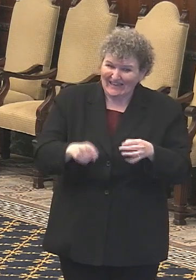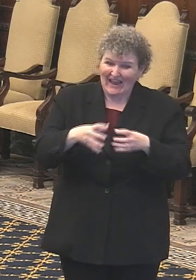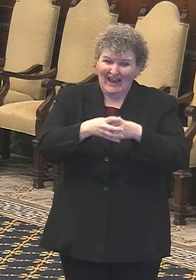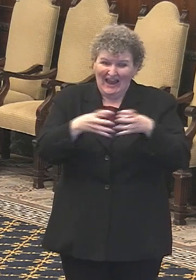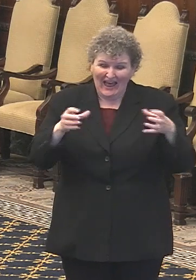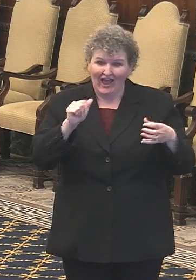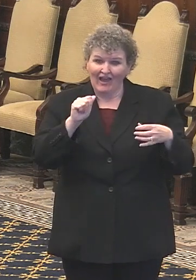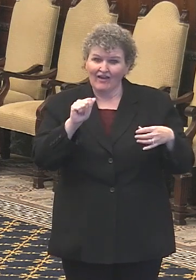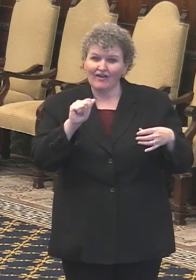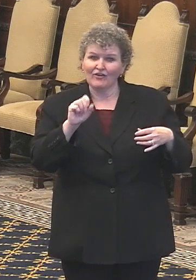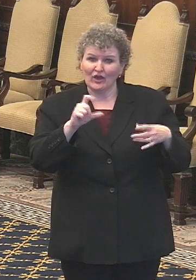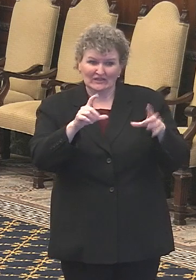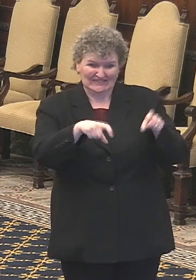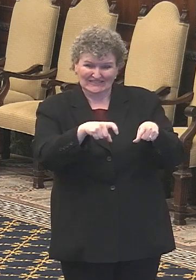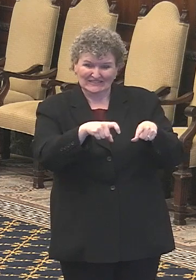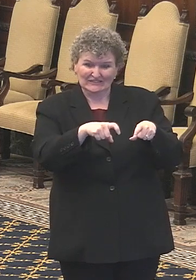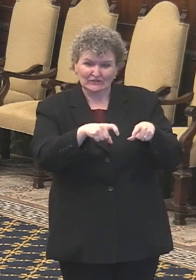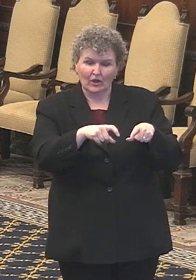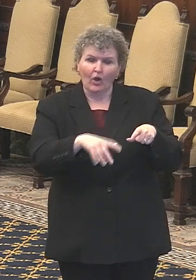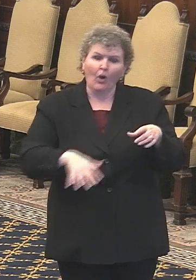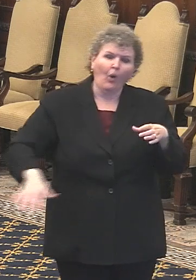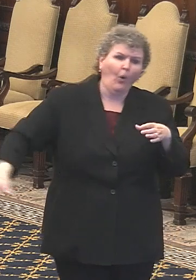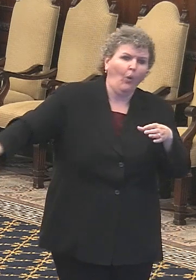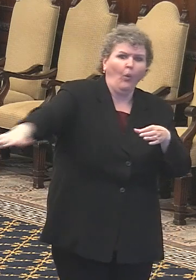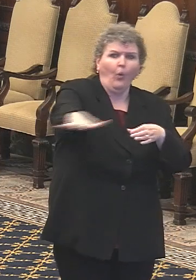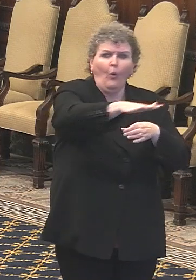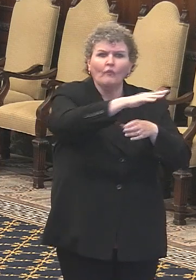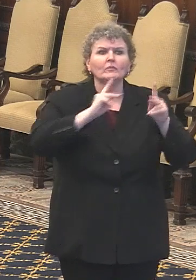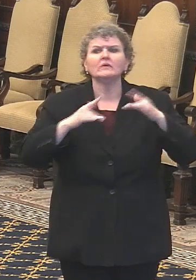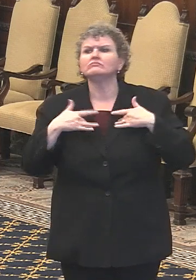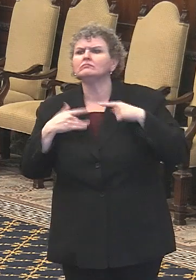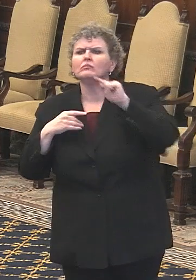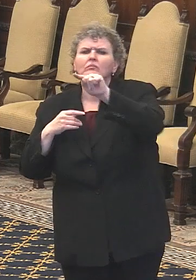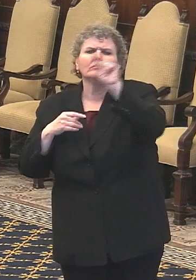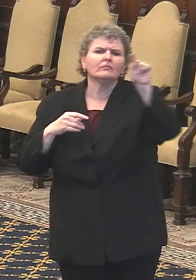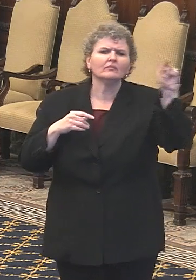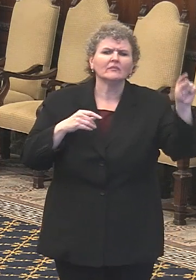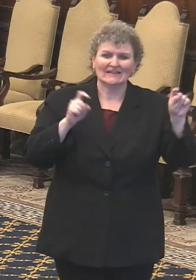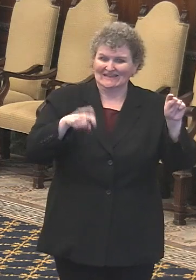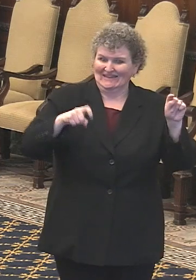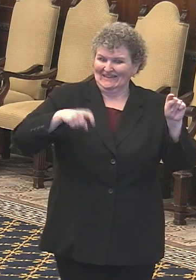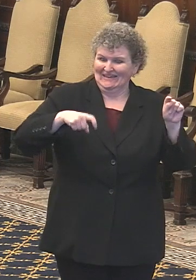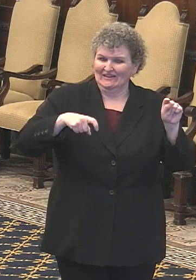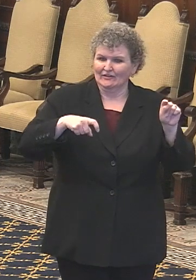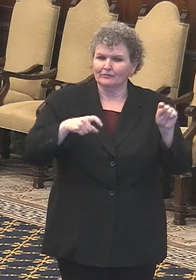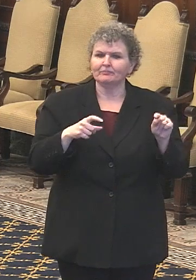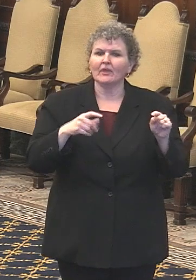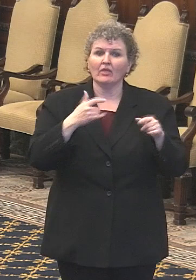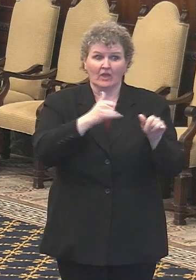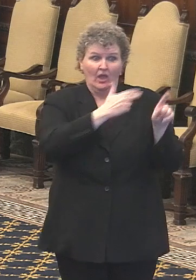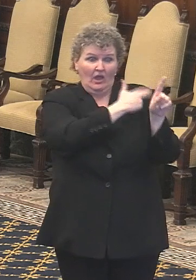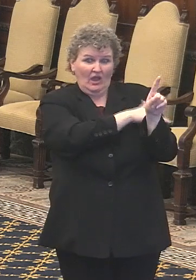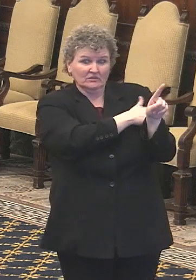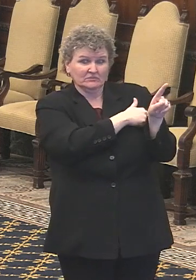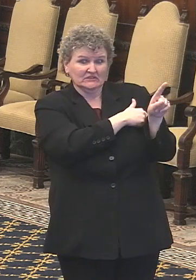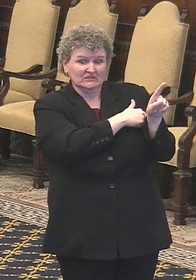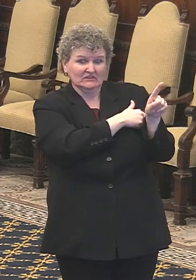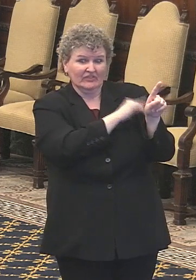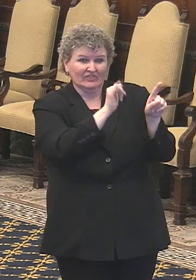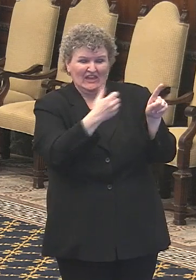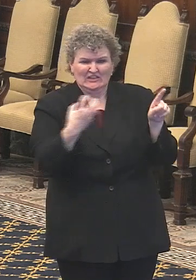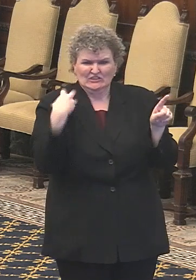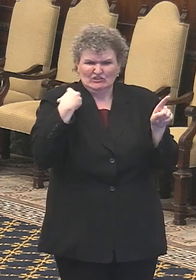need over the entire region. If we are using the facility at all, then the chief medical officers of a hospital that wants to send patients there has to